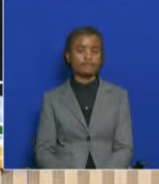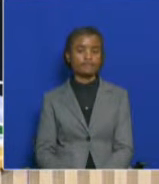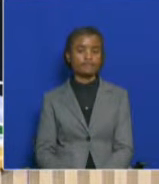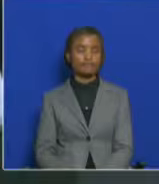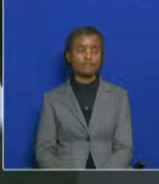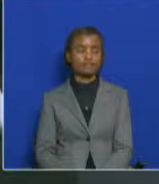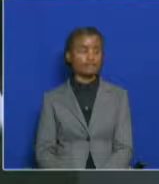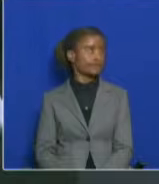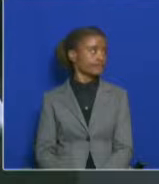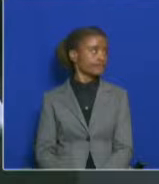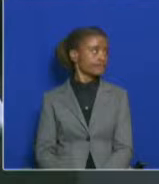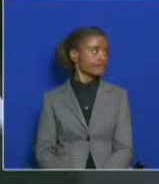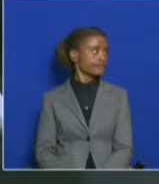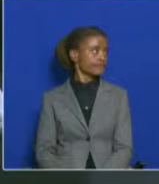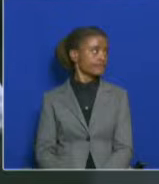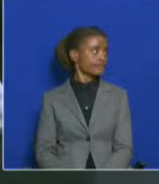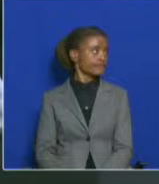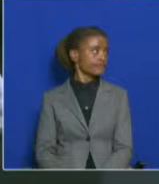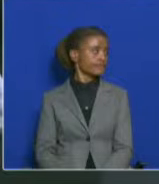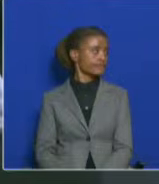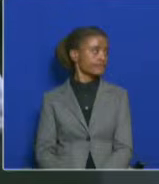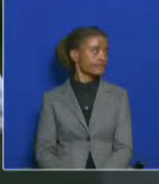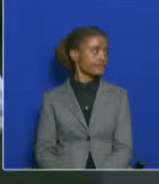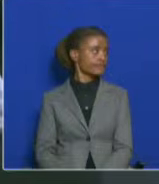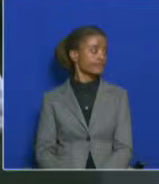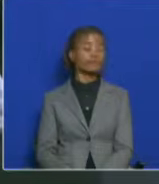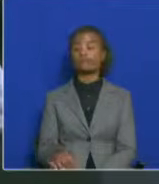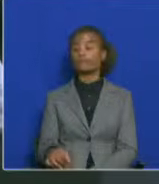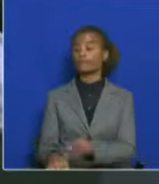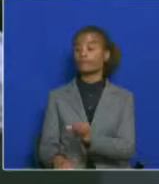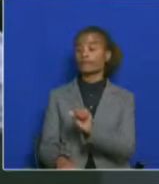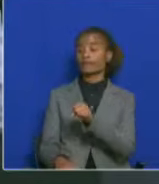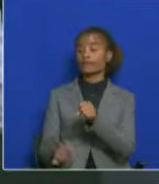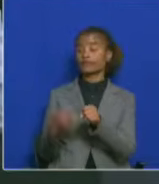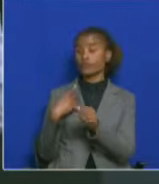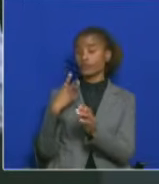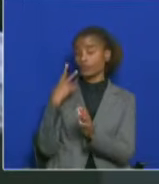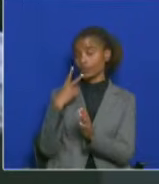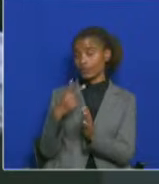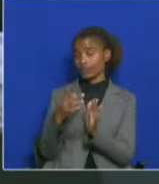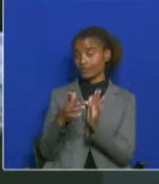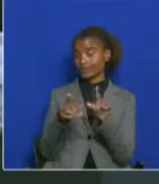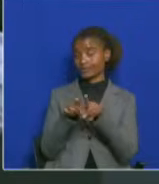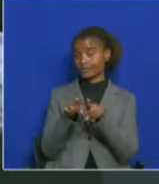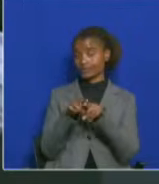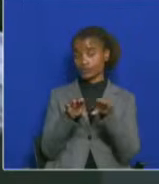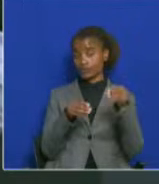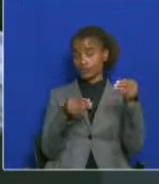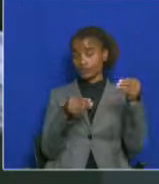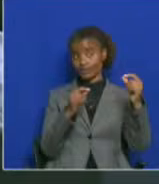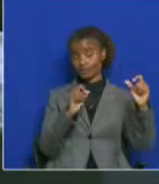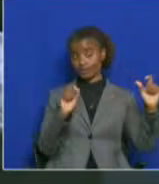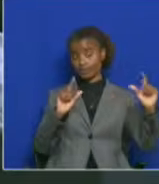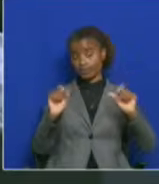Document that is on the screen. Yes. We have it on 679 as TN13.